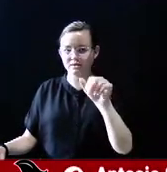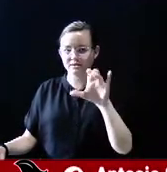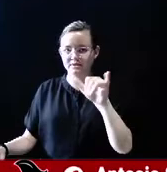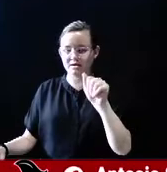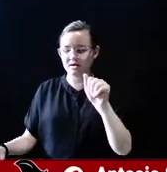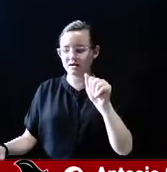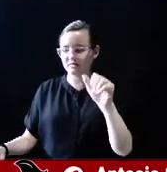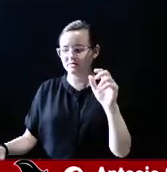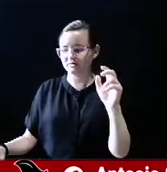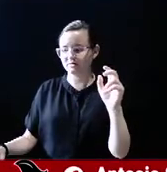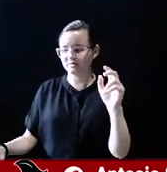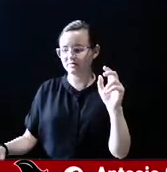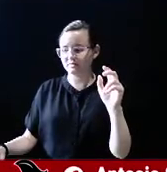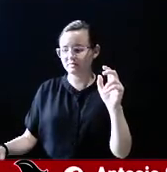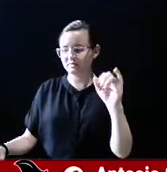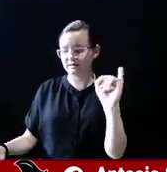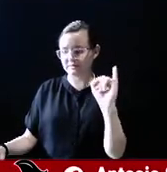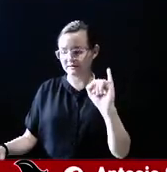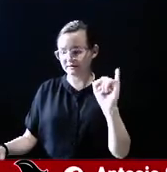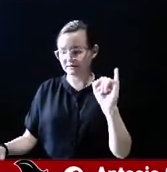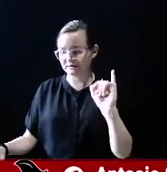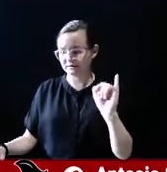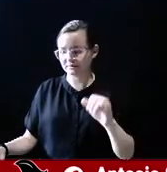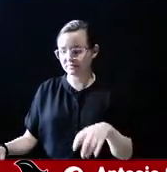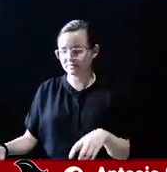Caricia Lydia Izaguirre.